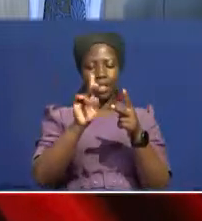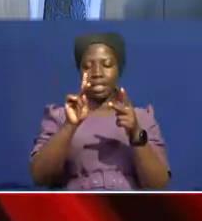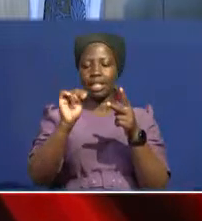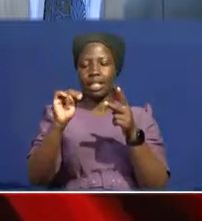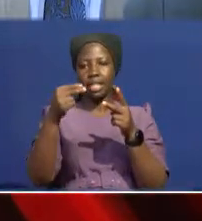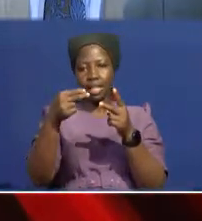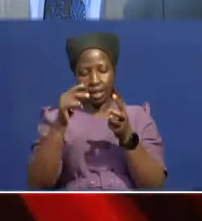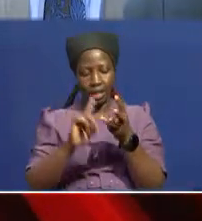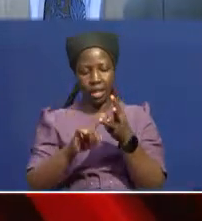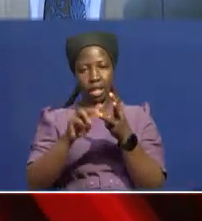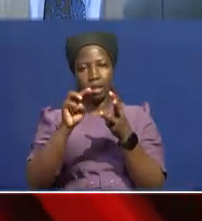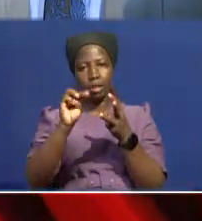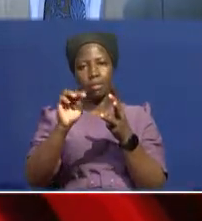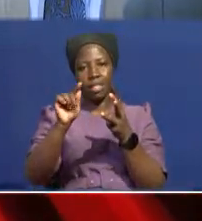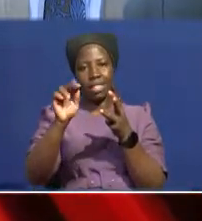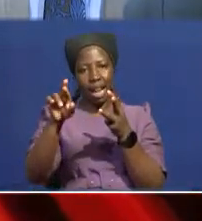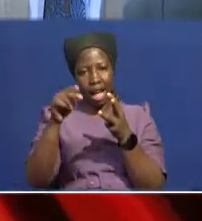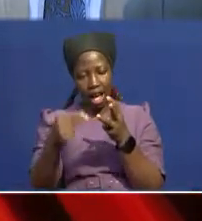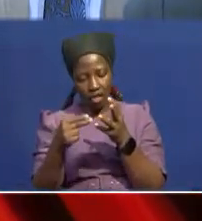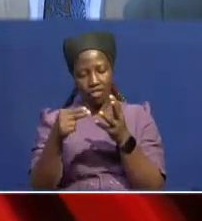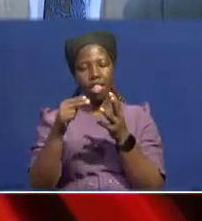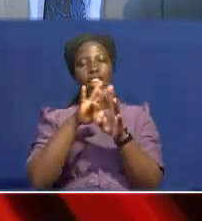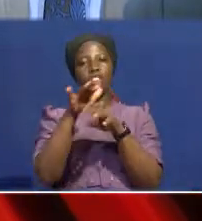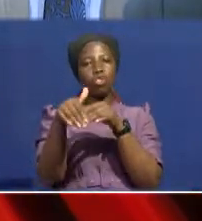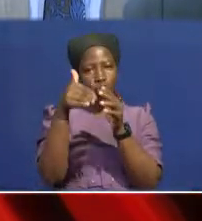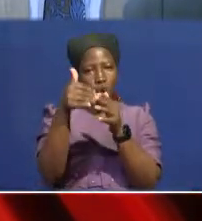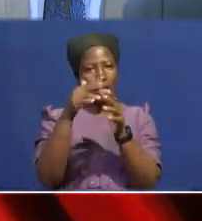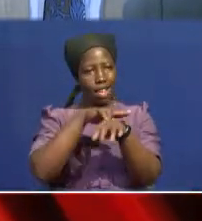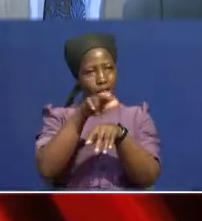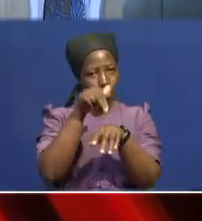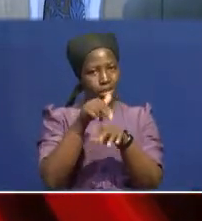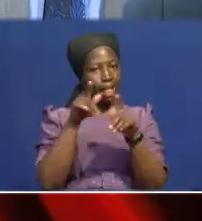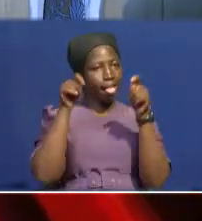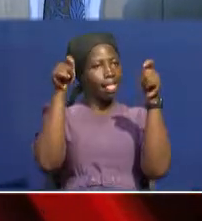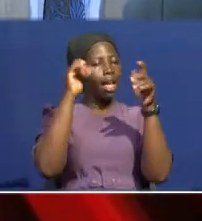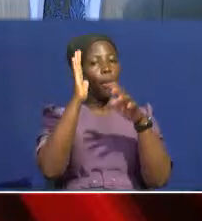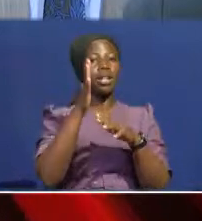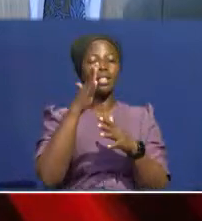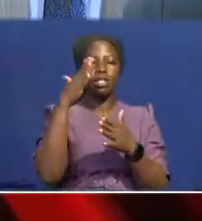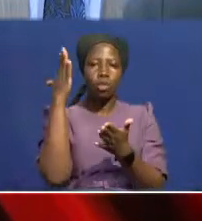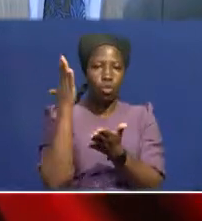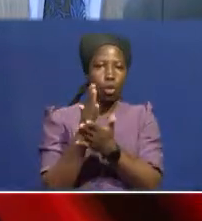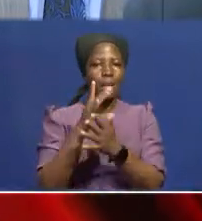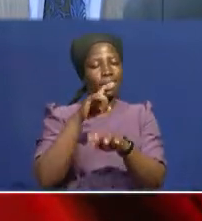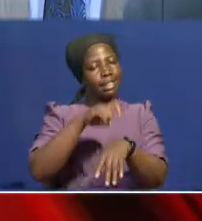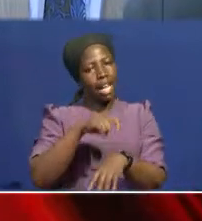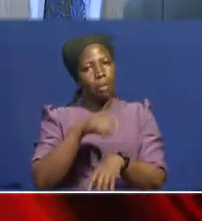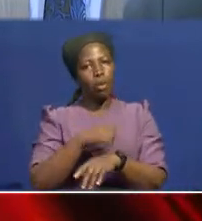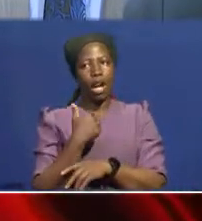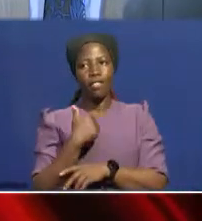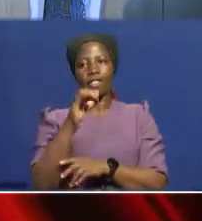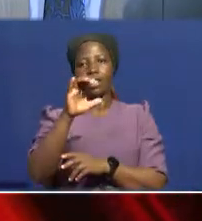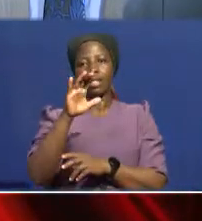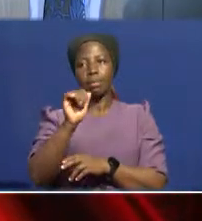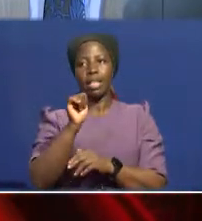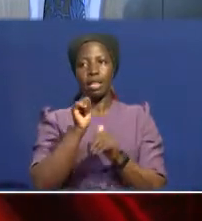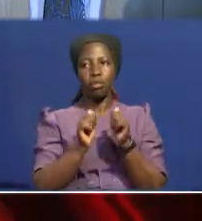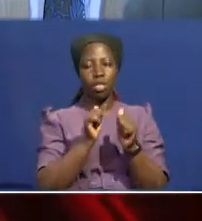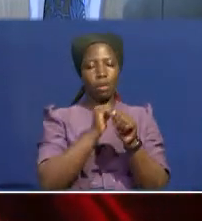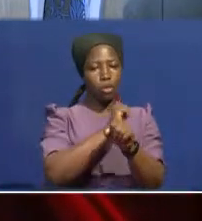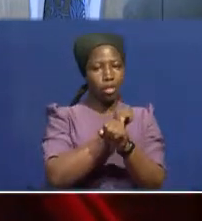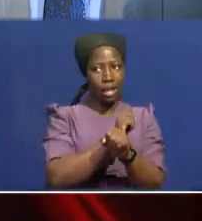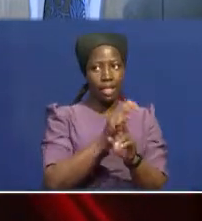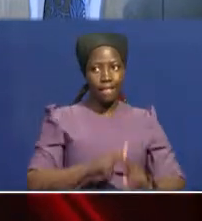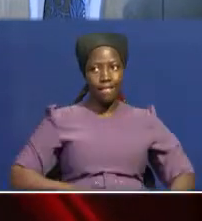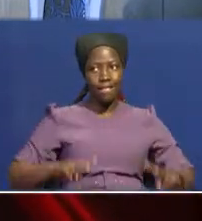in MTRH, and the nationwide doctor strikes will all be called off when we have collective bargaining agreements that protect the value of workers